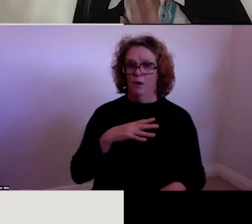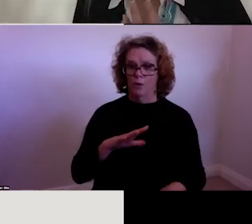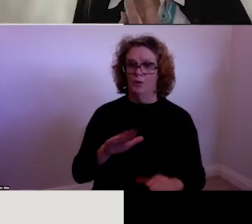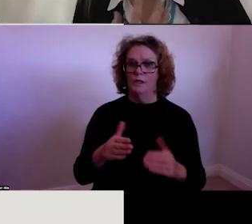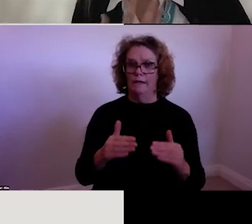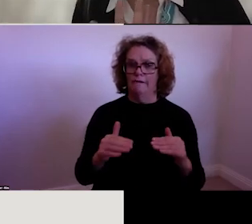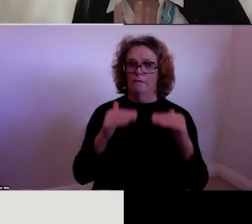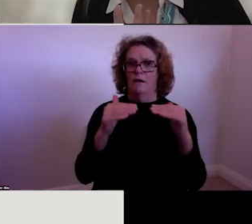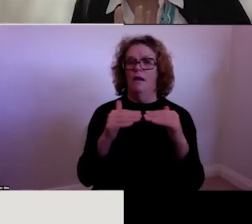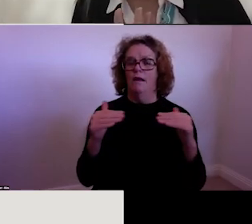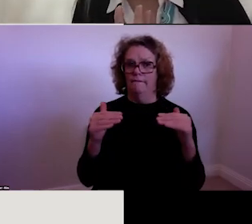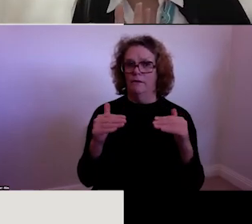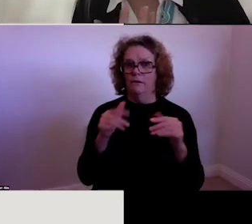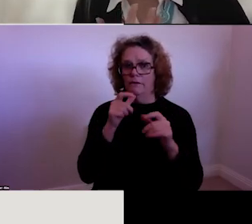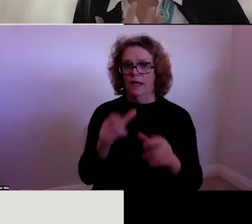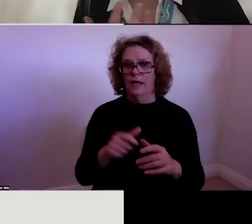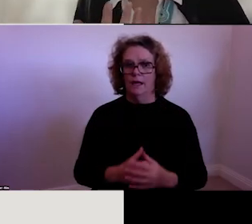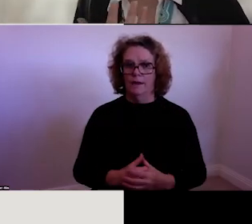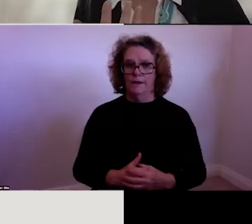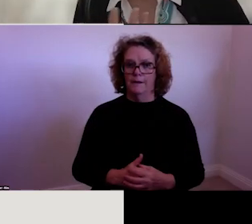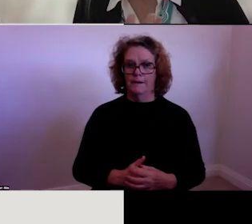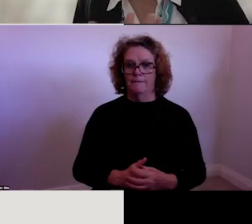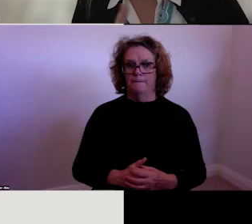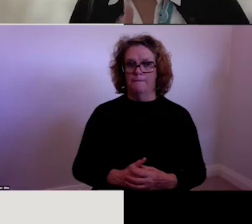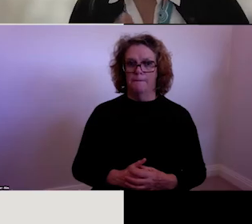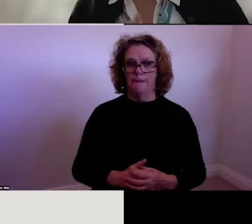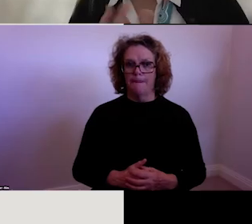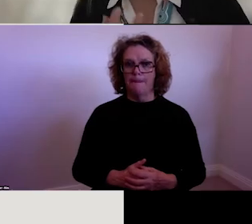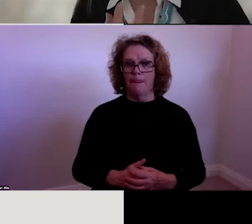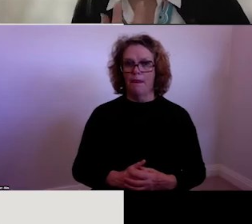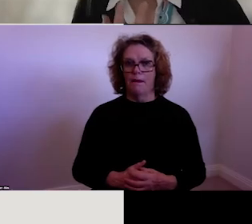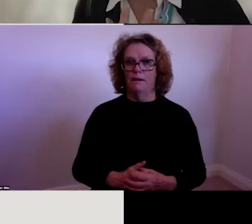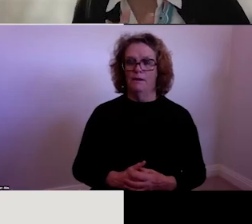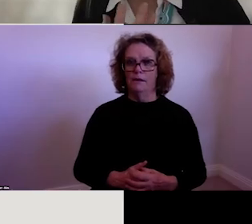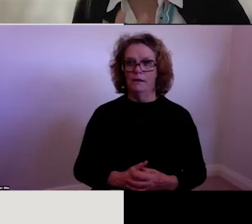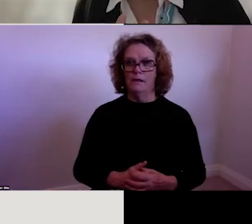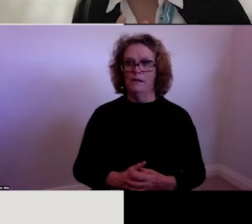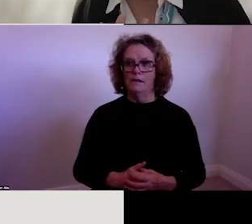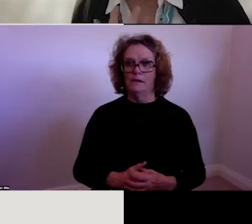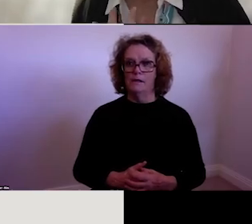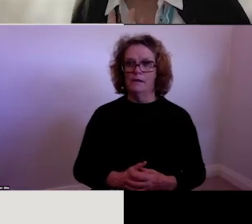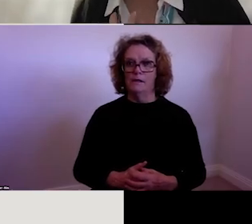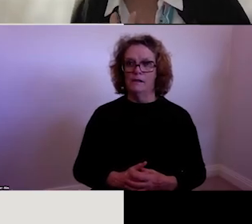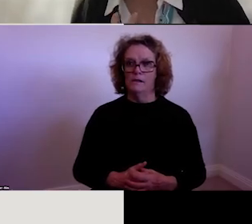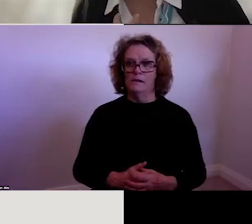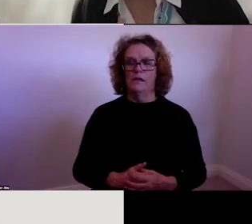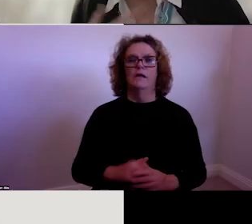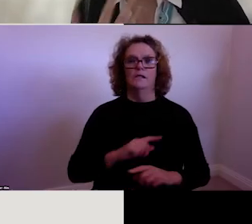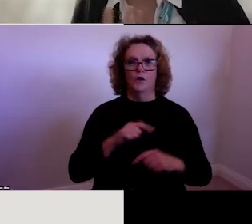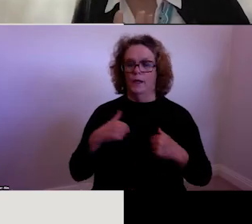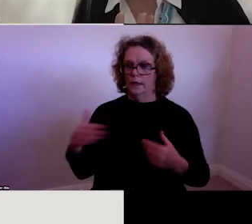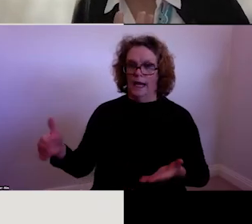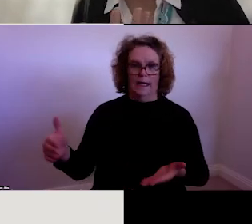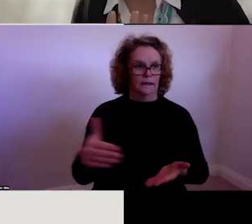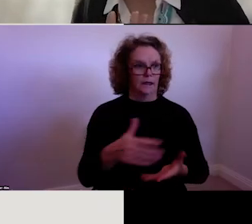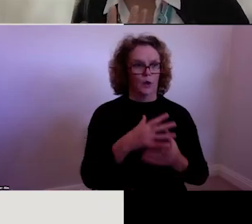the ingredients or the components of models of care that we were able to derive from the literature.